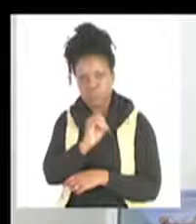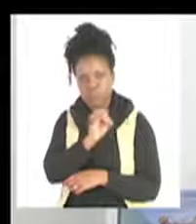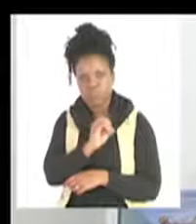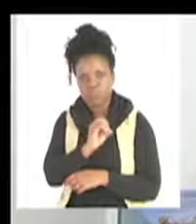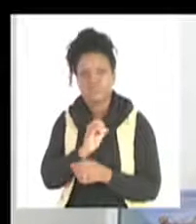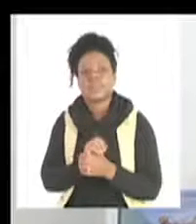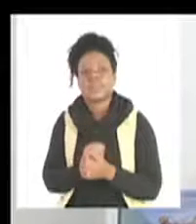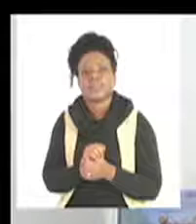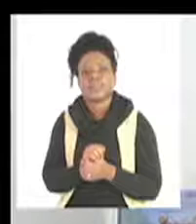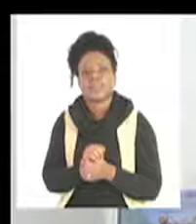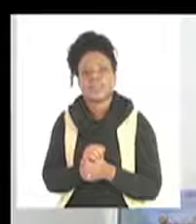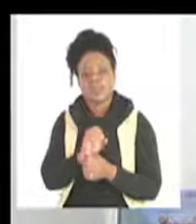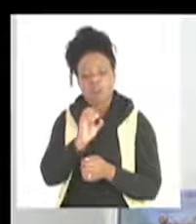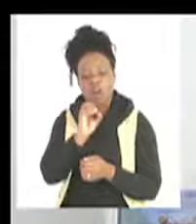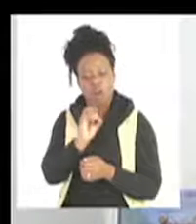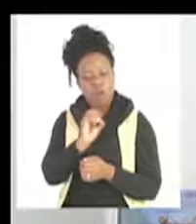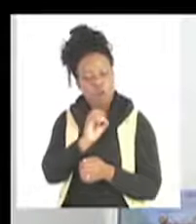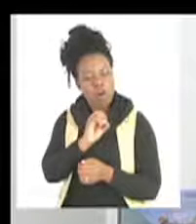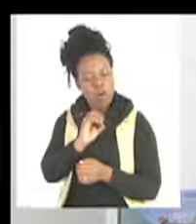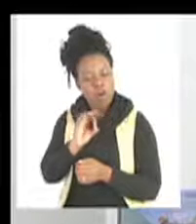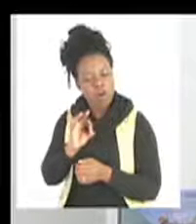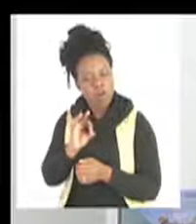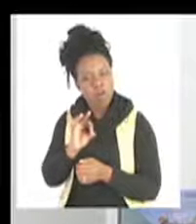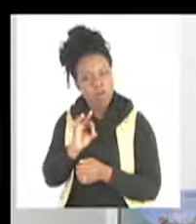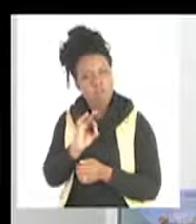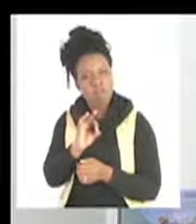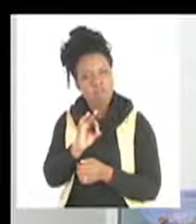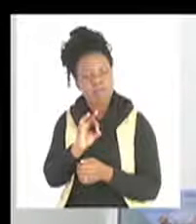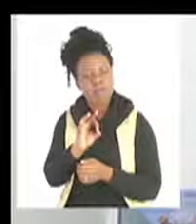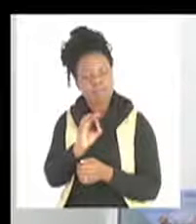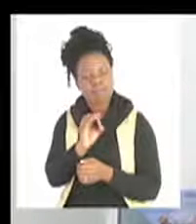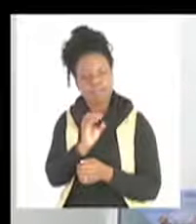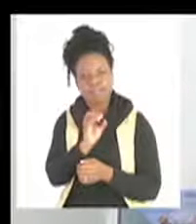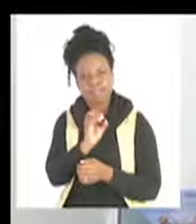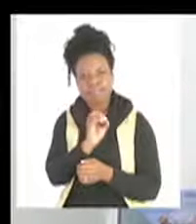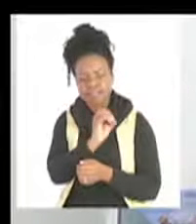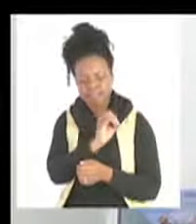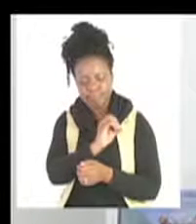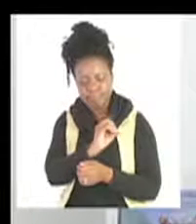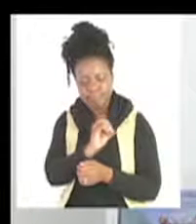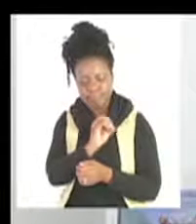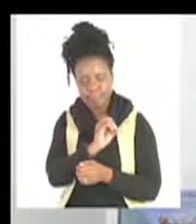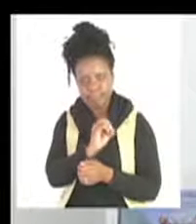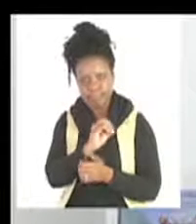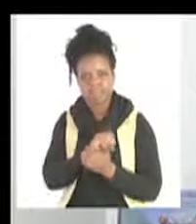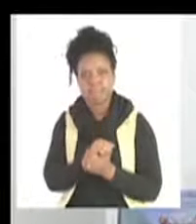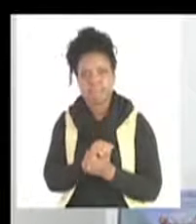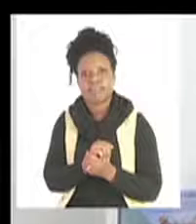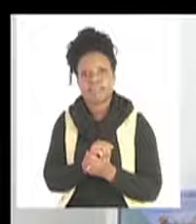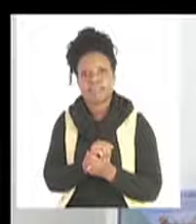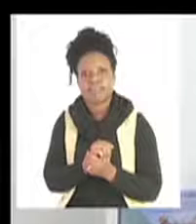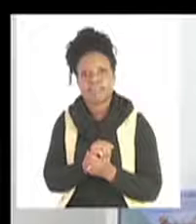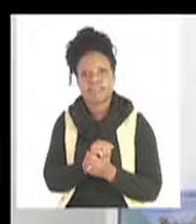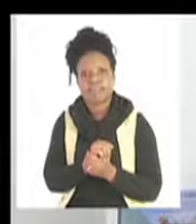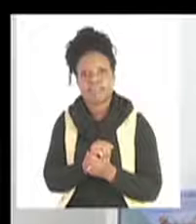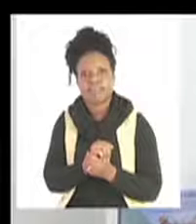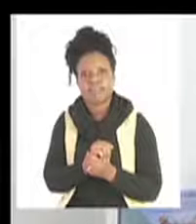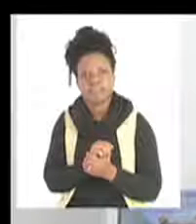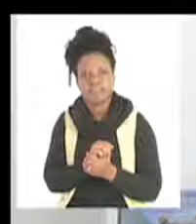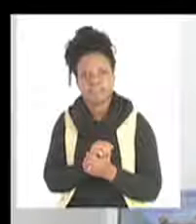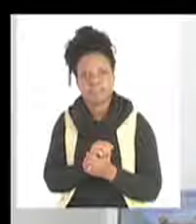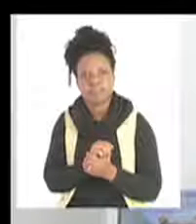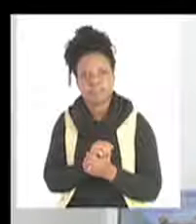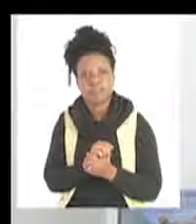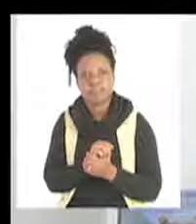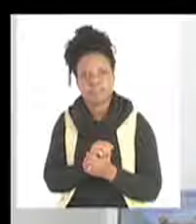have done that part first. So now do we've got any brackets? No. Do we see the